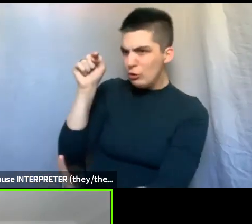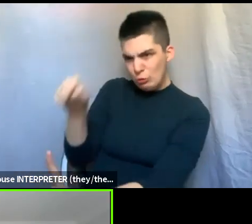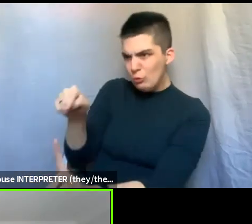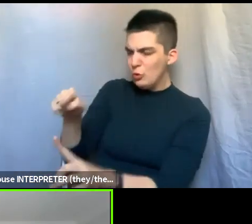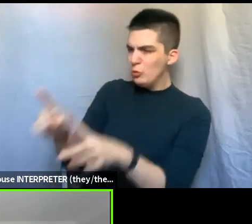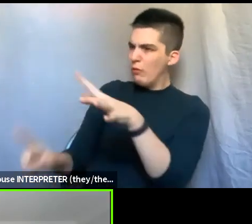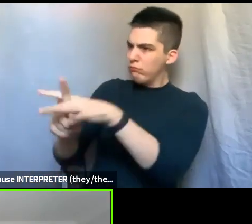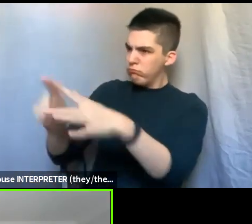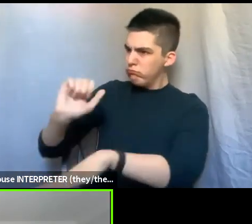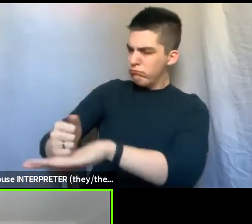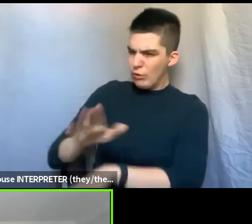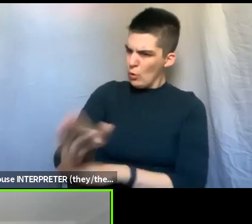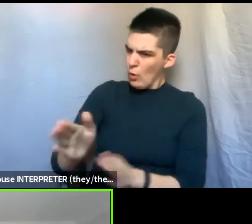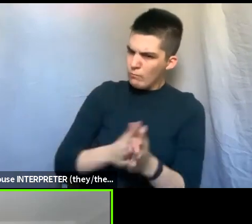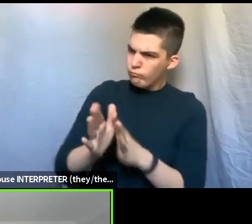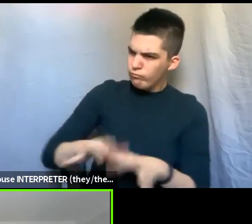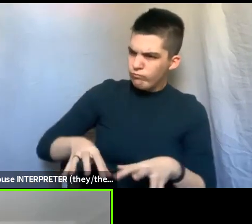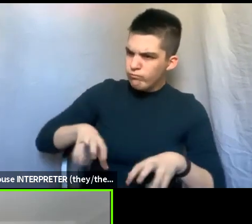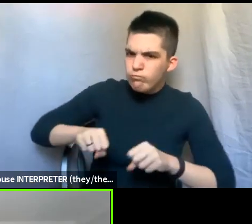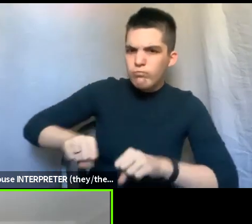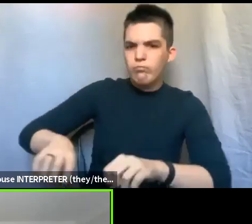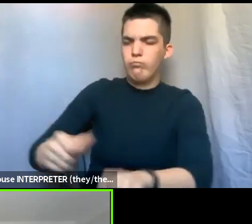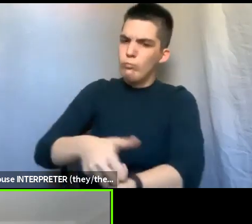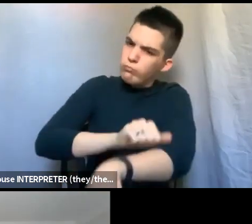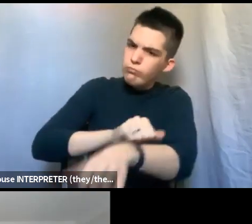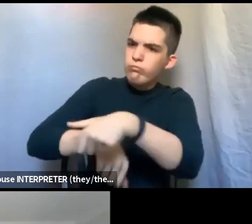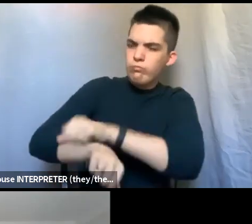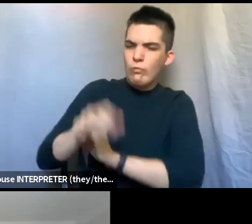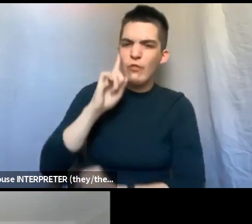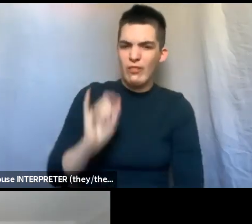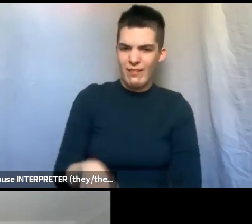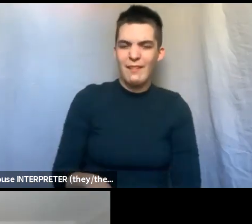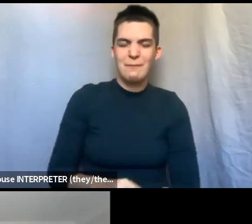great initiation of the lab in New York.